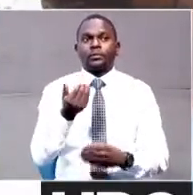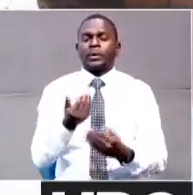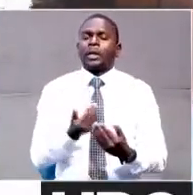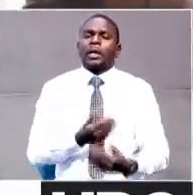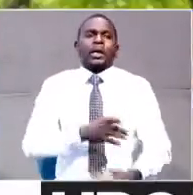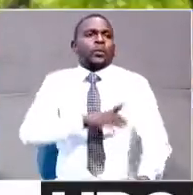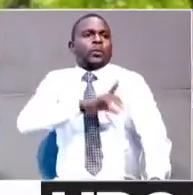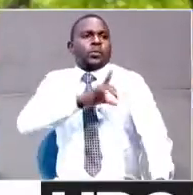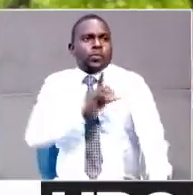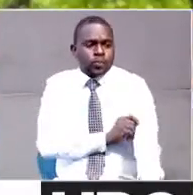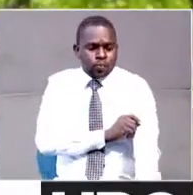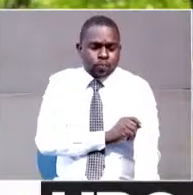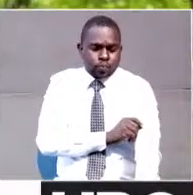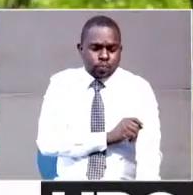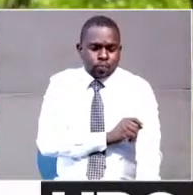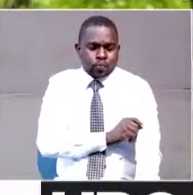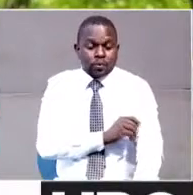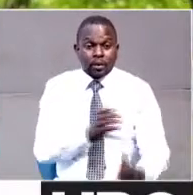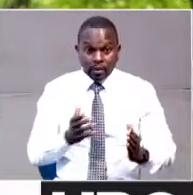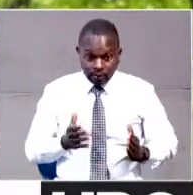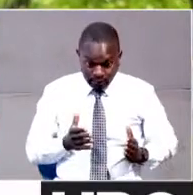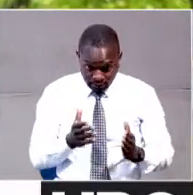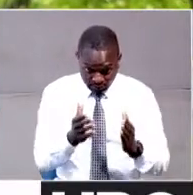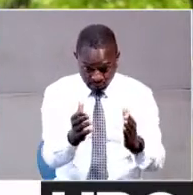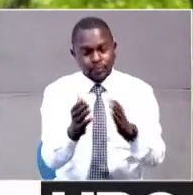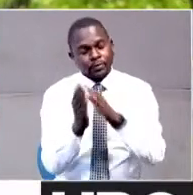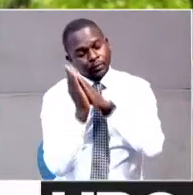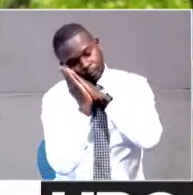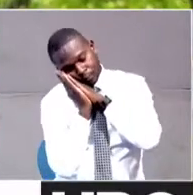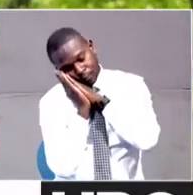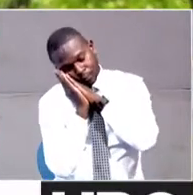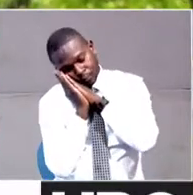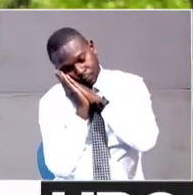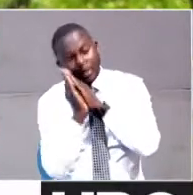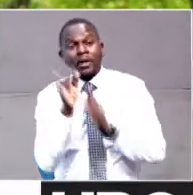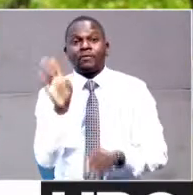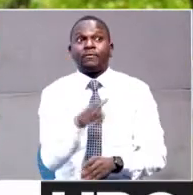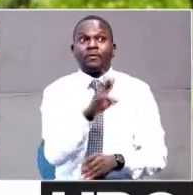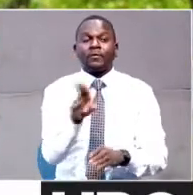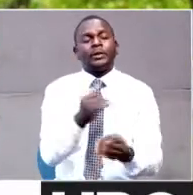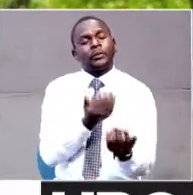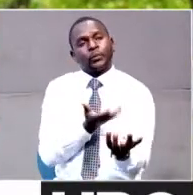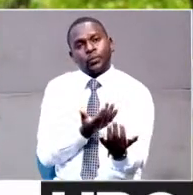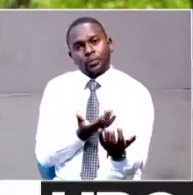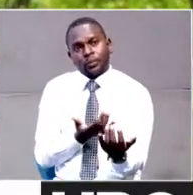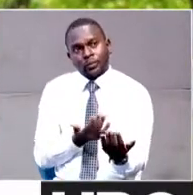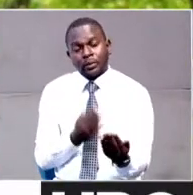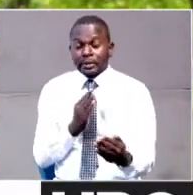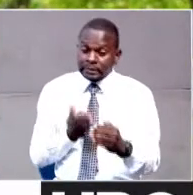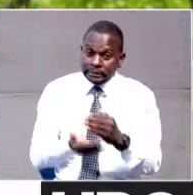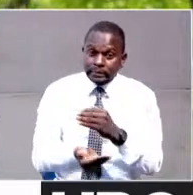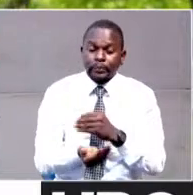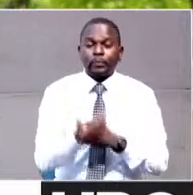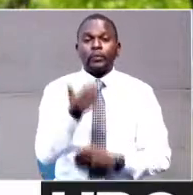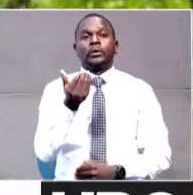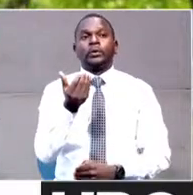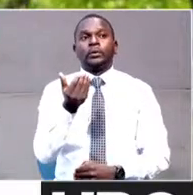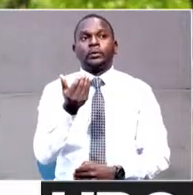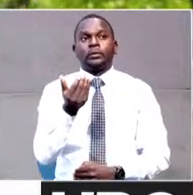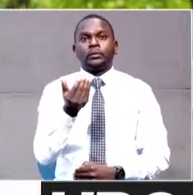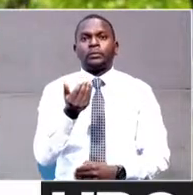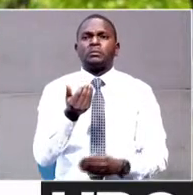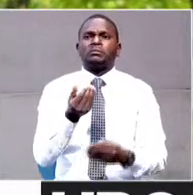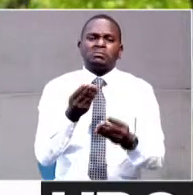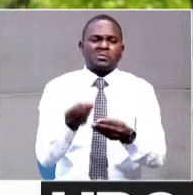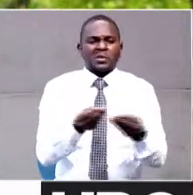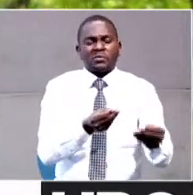tired. I slept on the carpet just like others did. I waited in the morning. They just